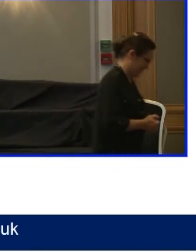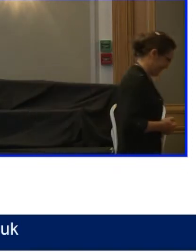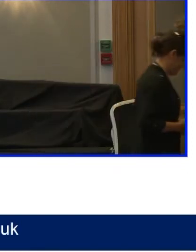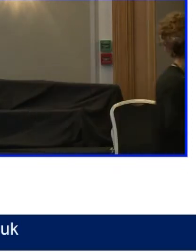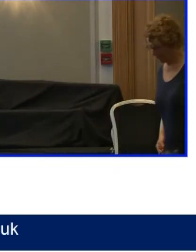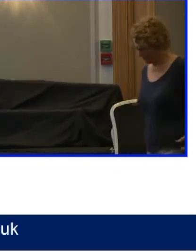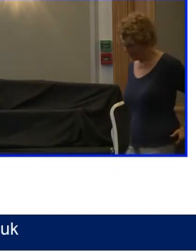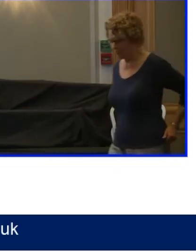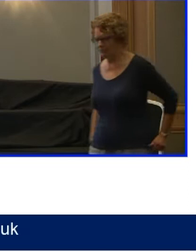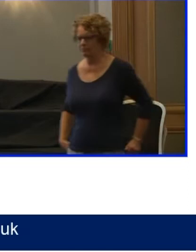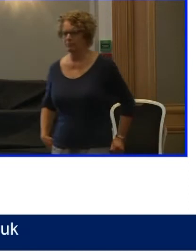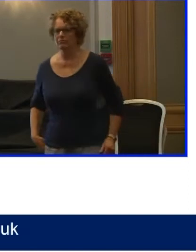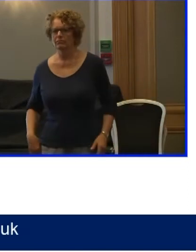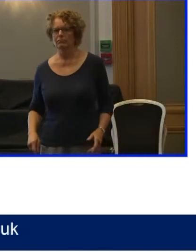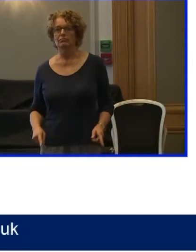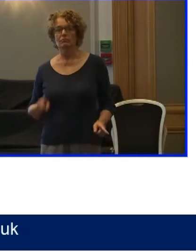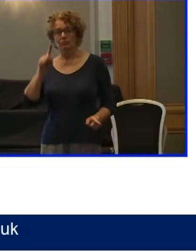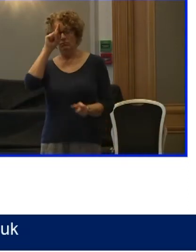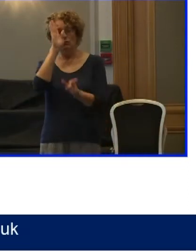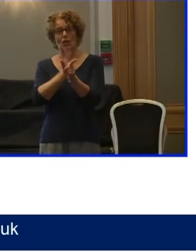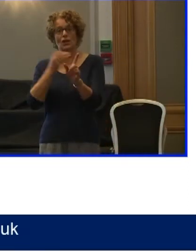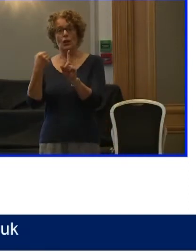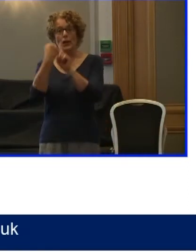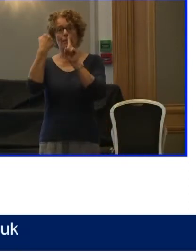So the psychological impacts of the condition.